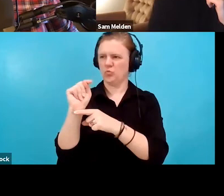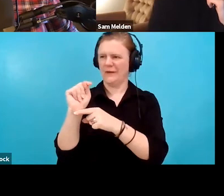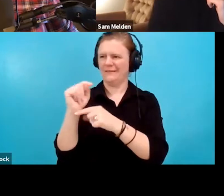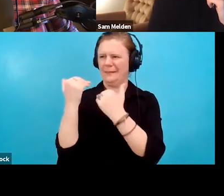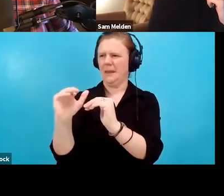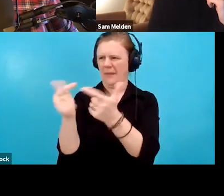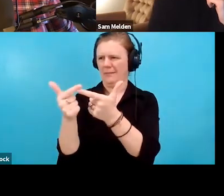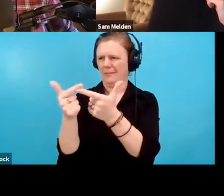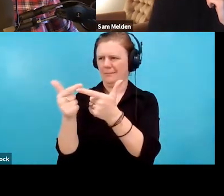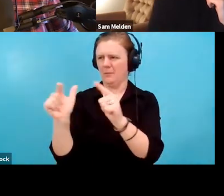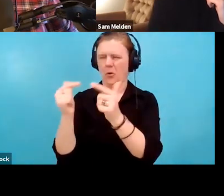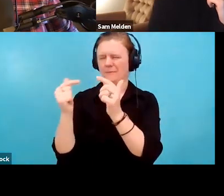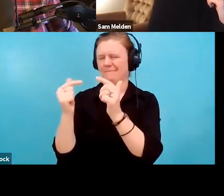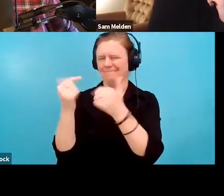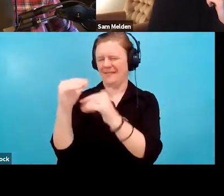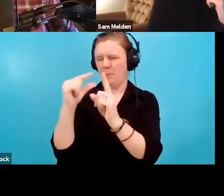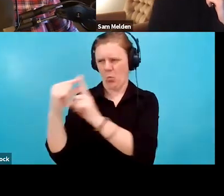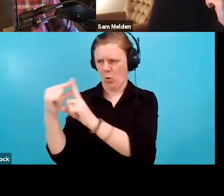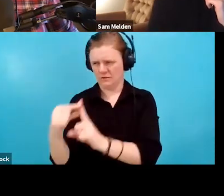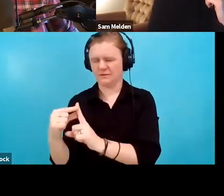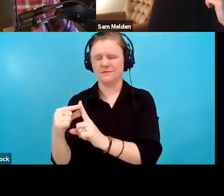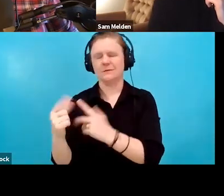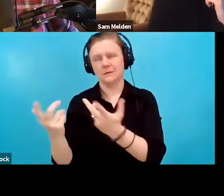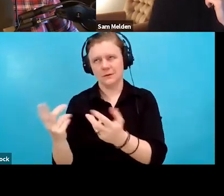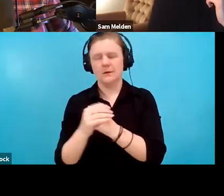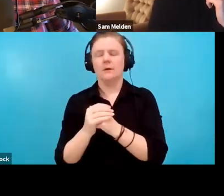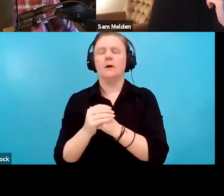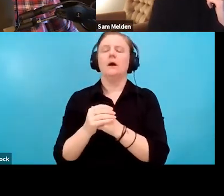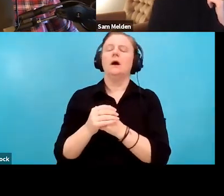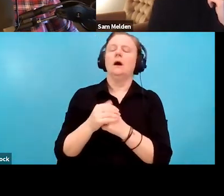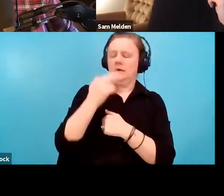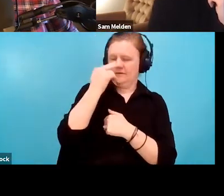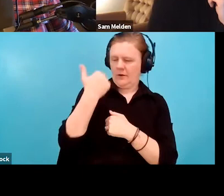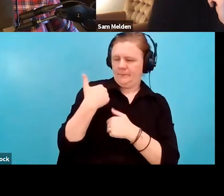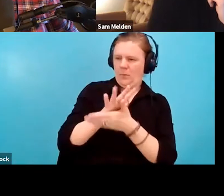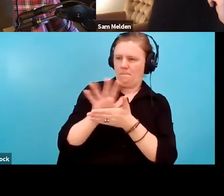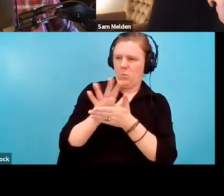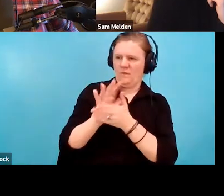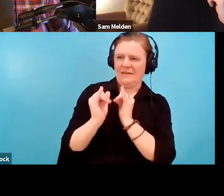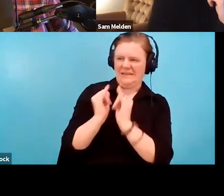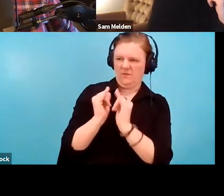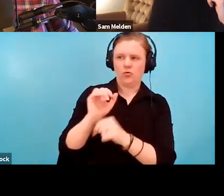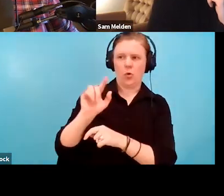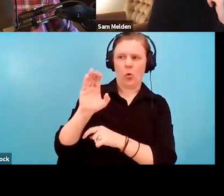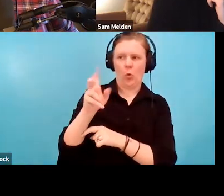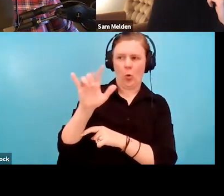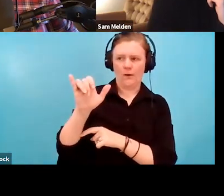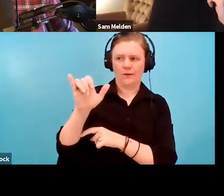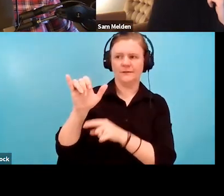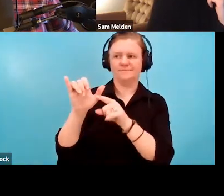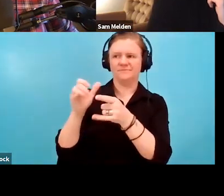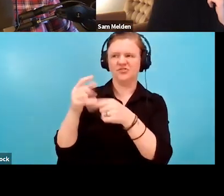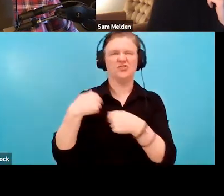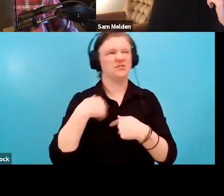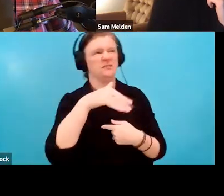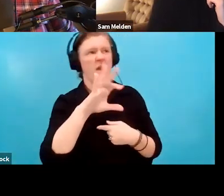we were shooting Access actually with Corey, where he said, you know, using Facebook is very difficult right now because this